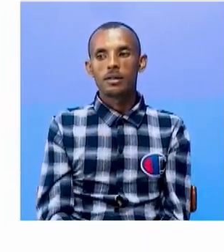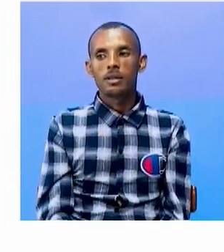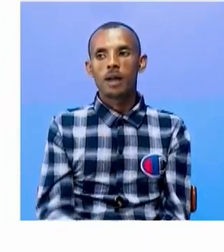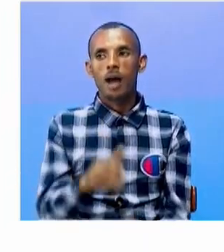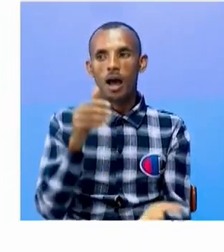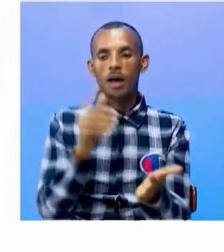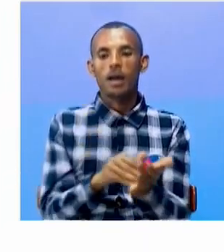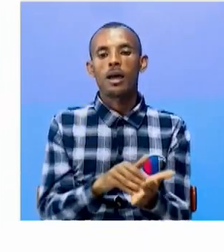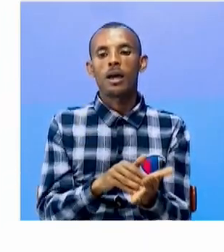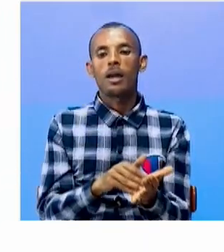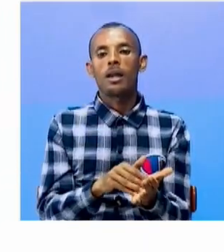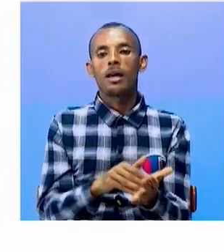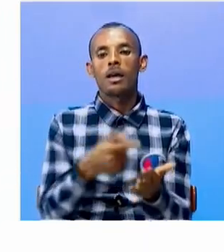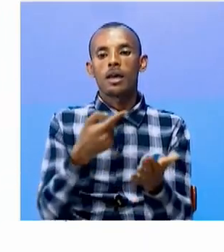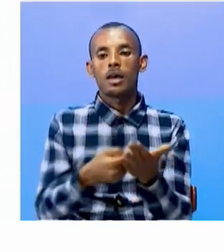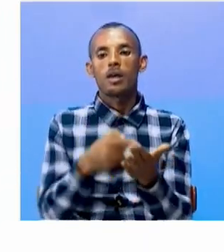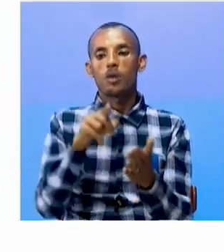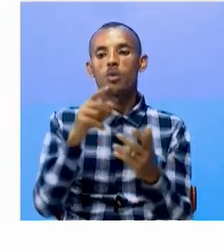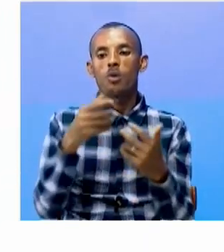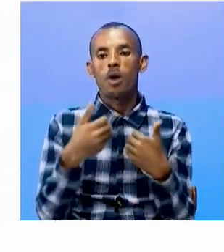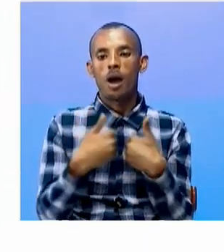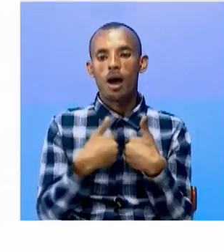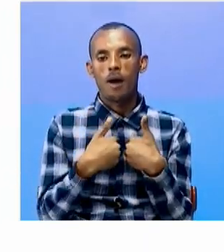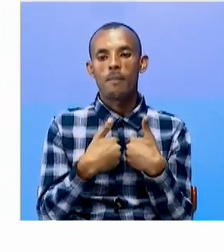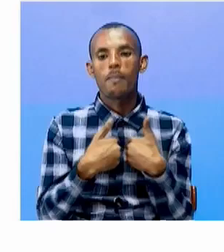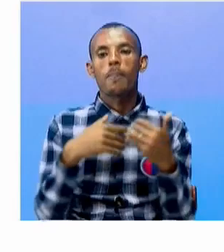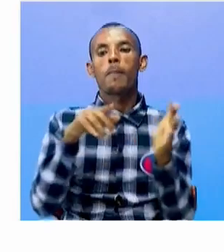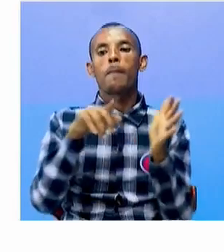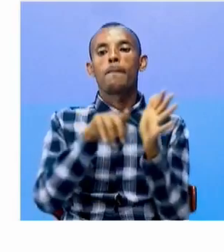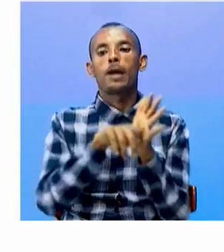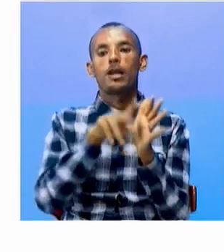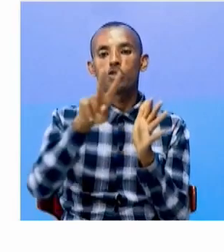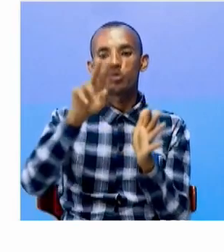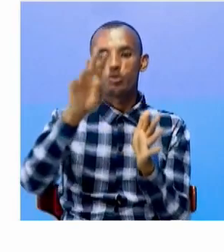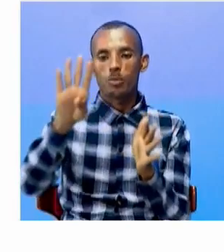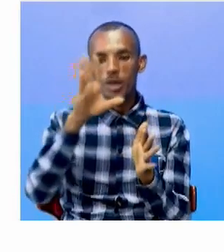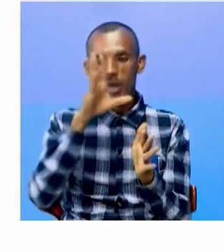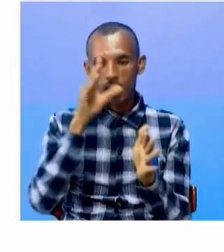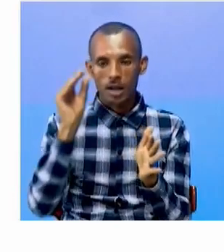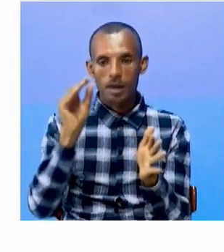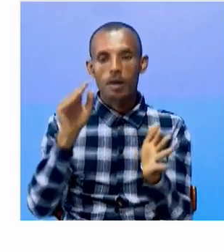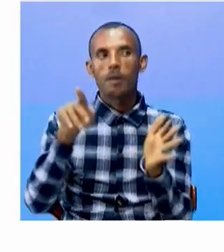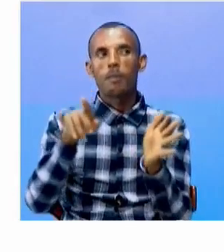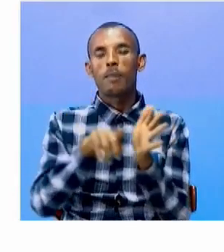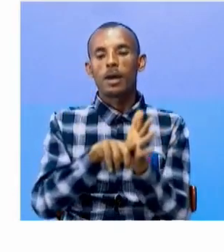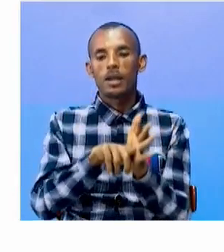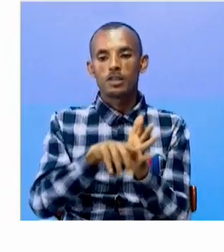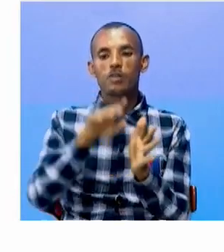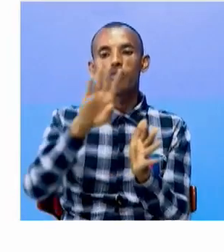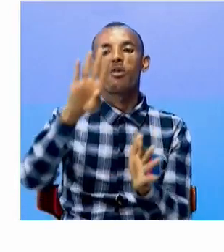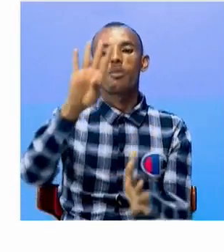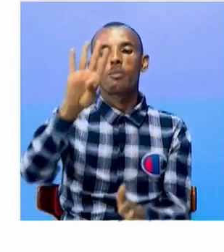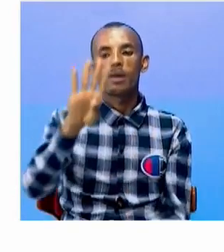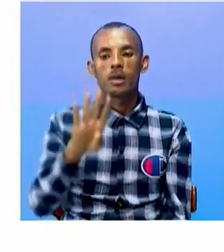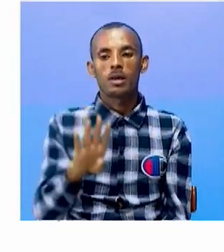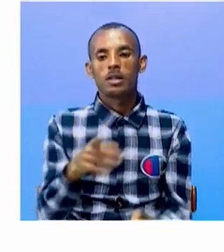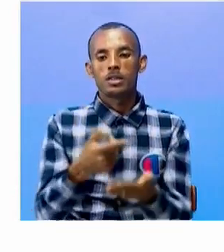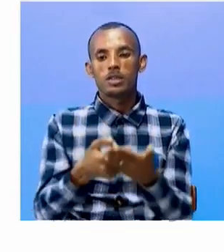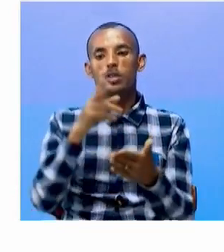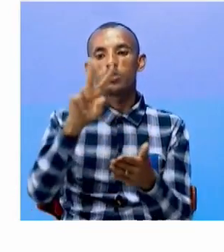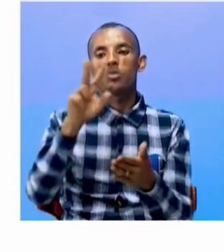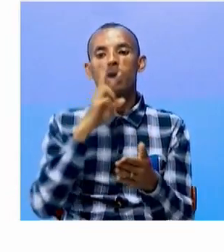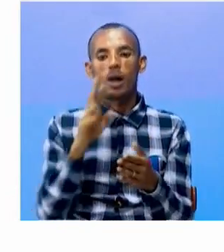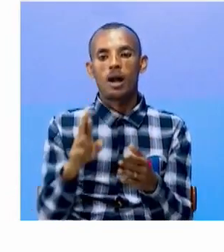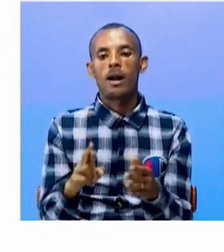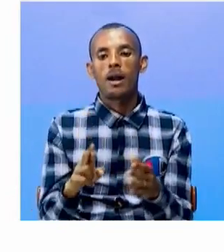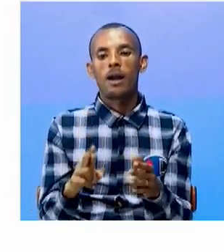Again, here you have minus 2b and minus 4b. So these two are like terms. Let's